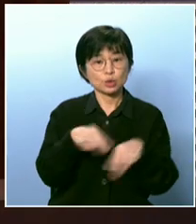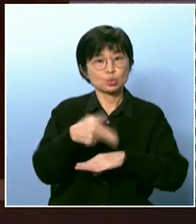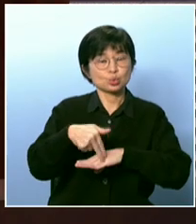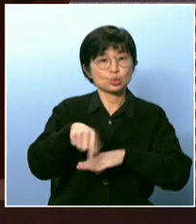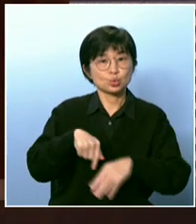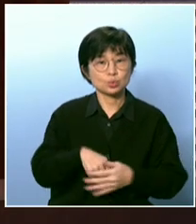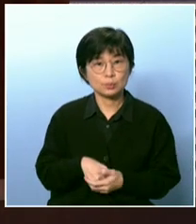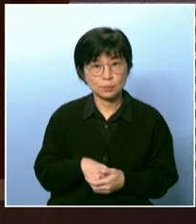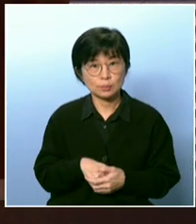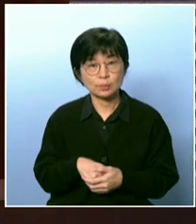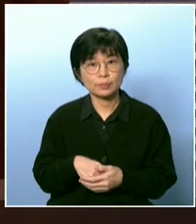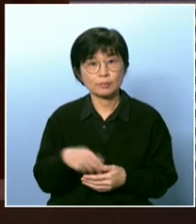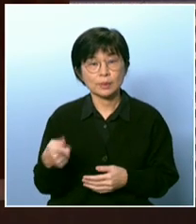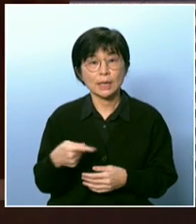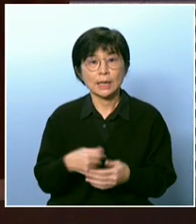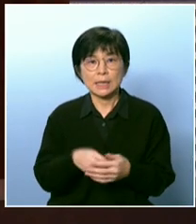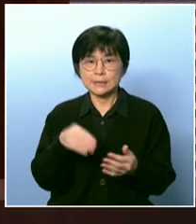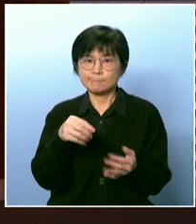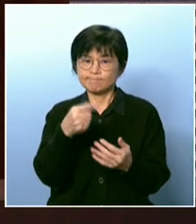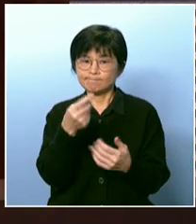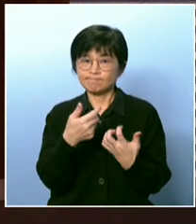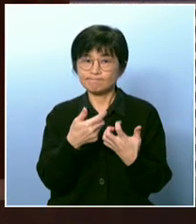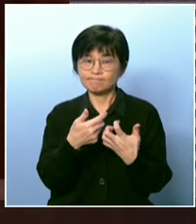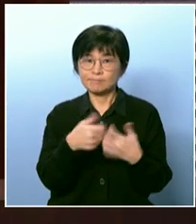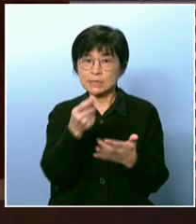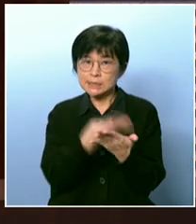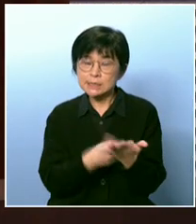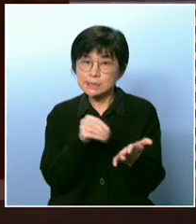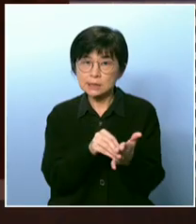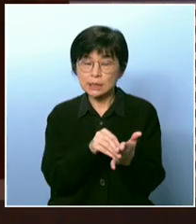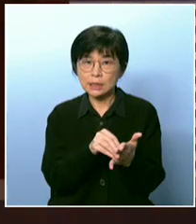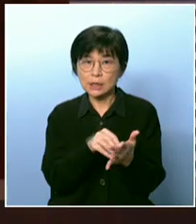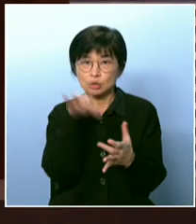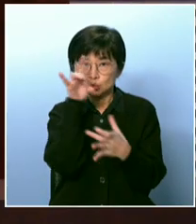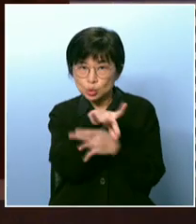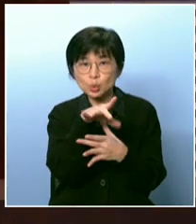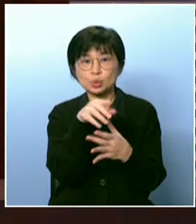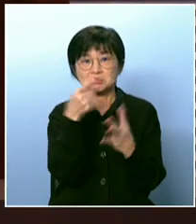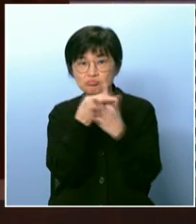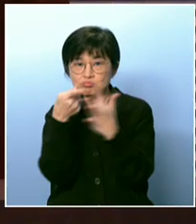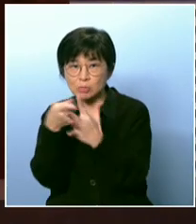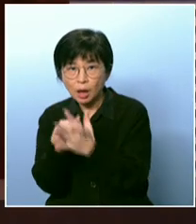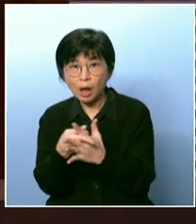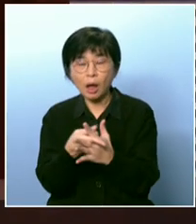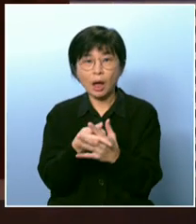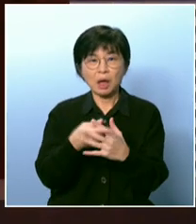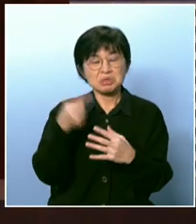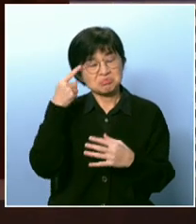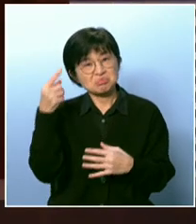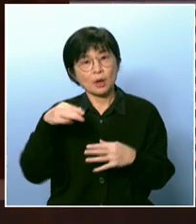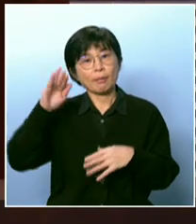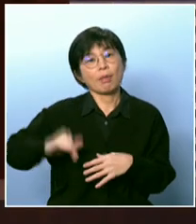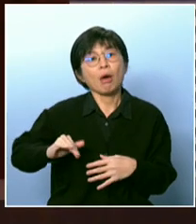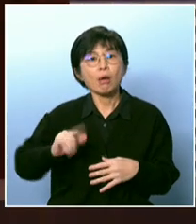we ask that they put in place a mechanism in their plans to identify